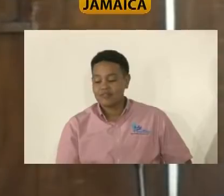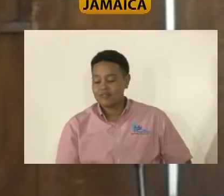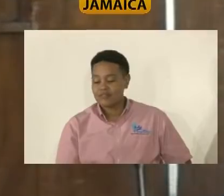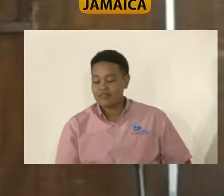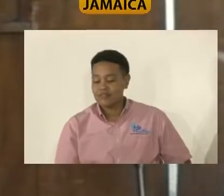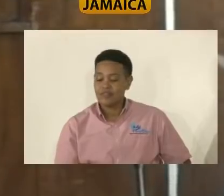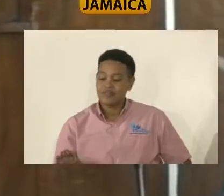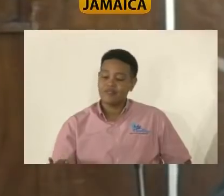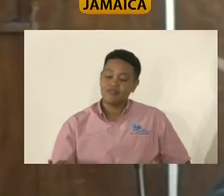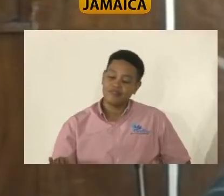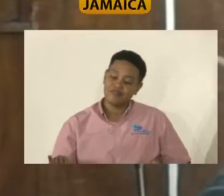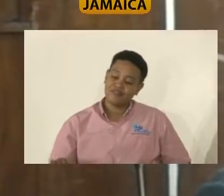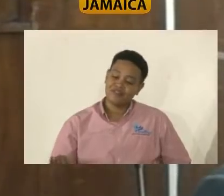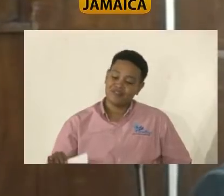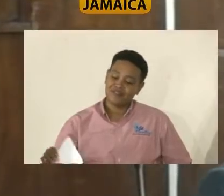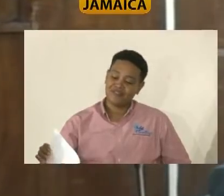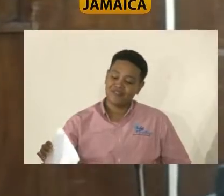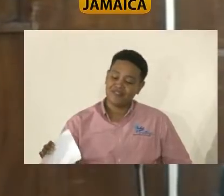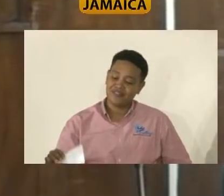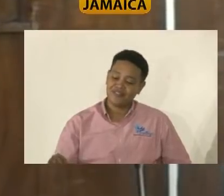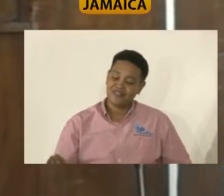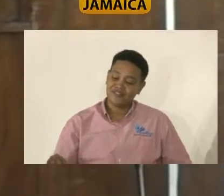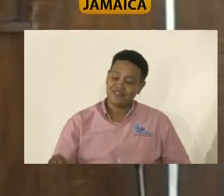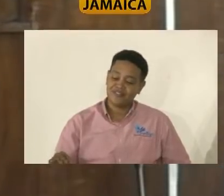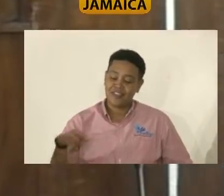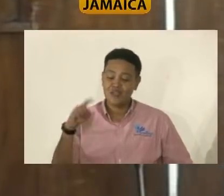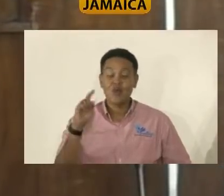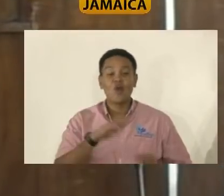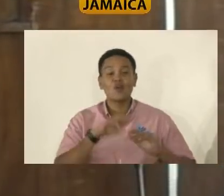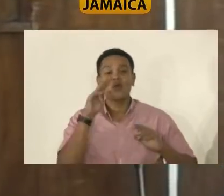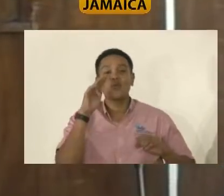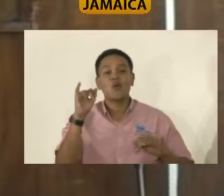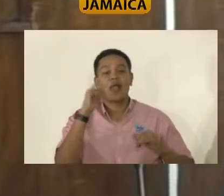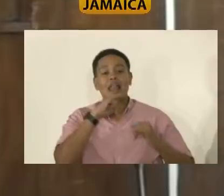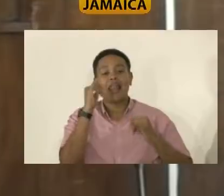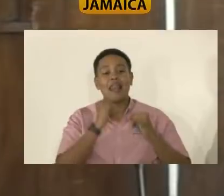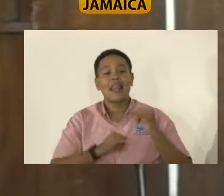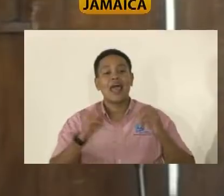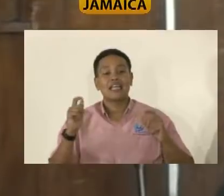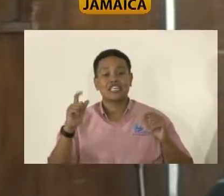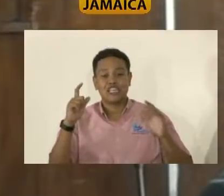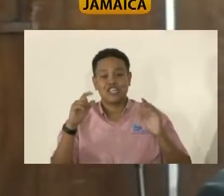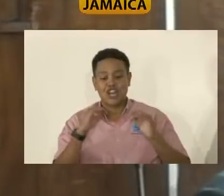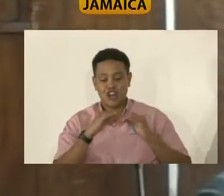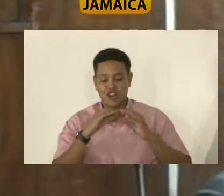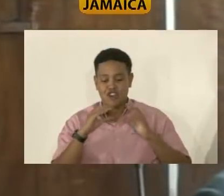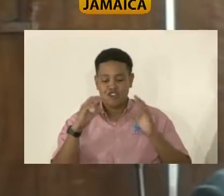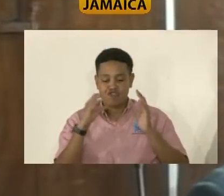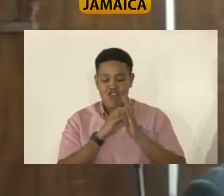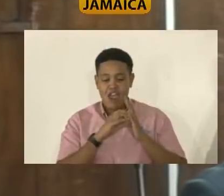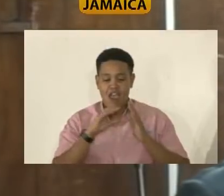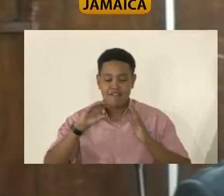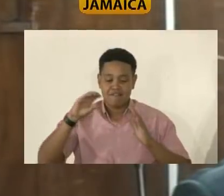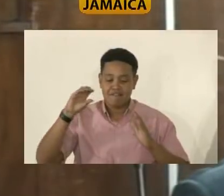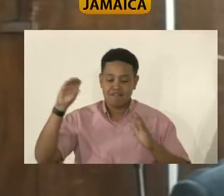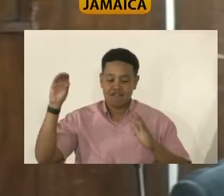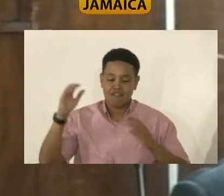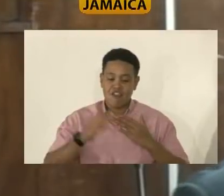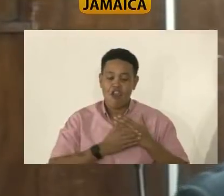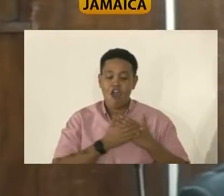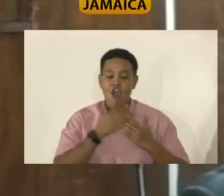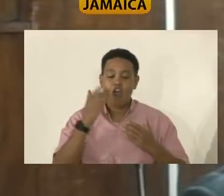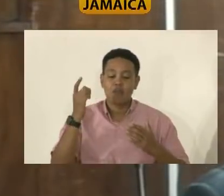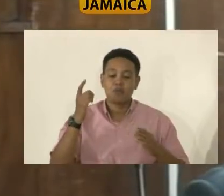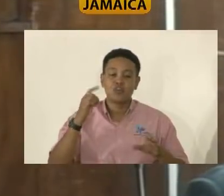As you go on, if you go on and you look at the last section of that graph, it is almost